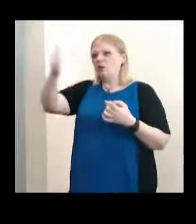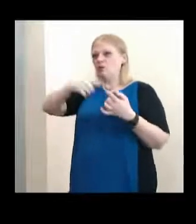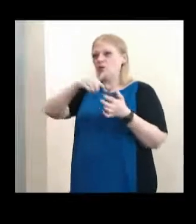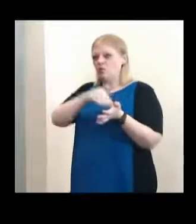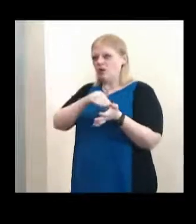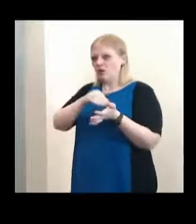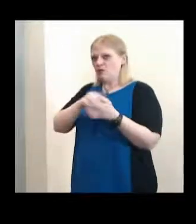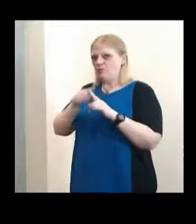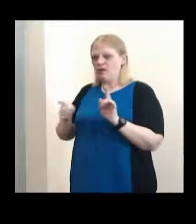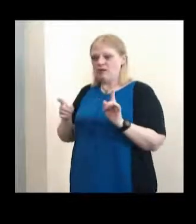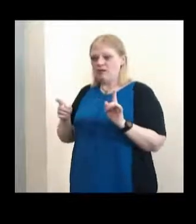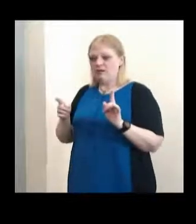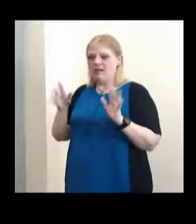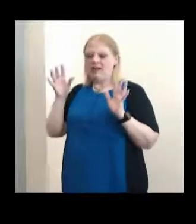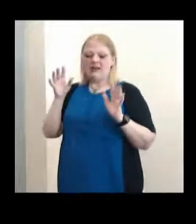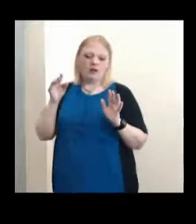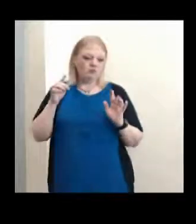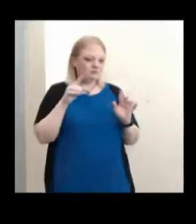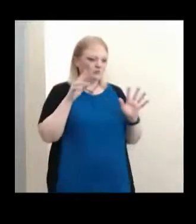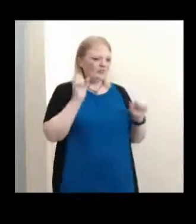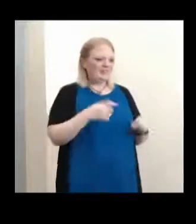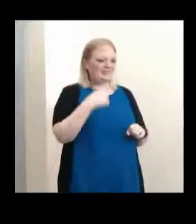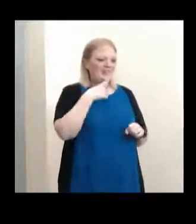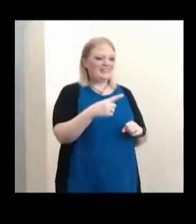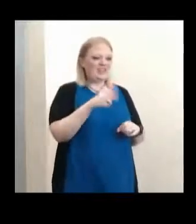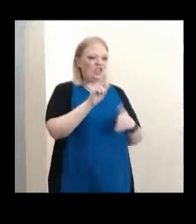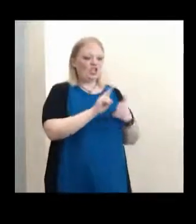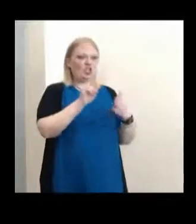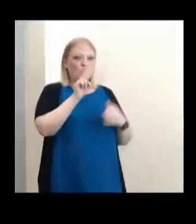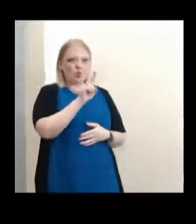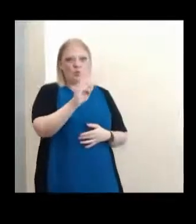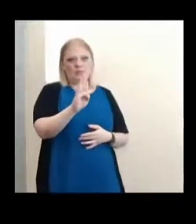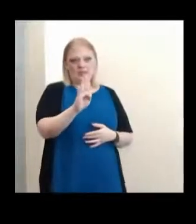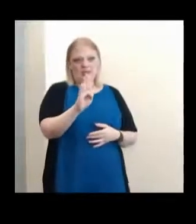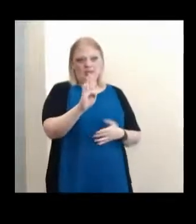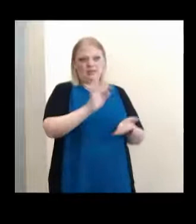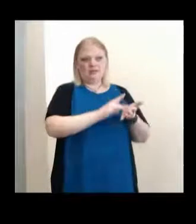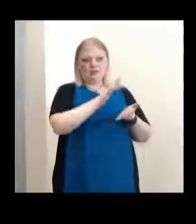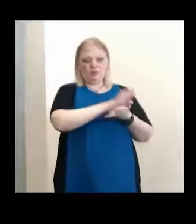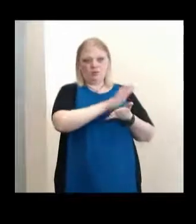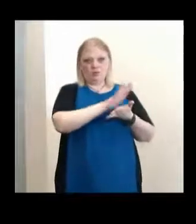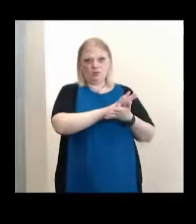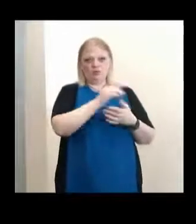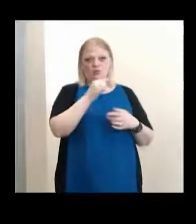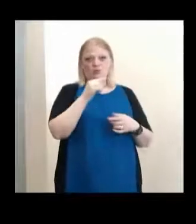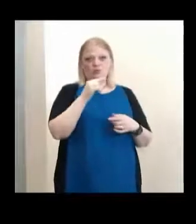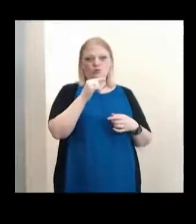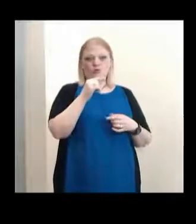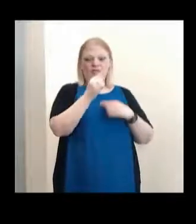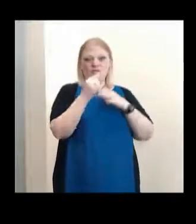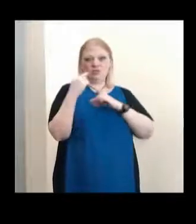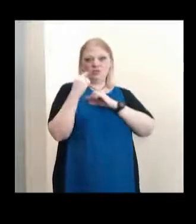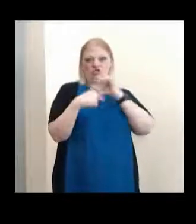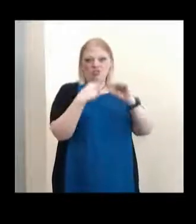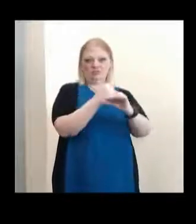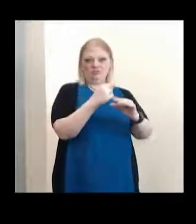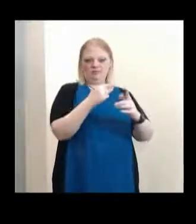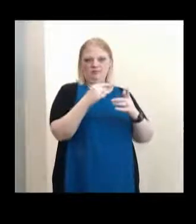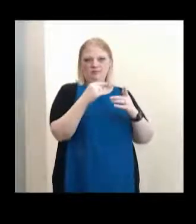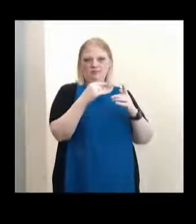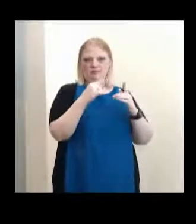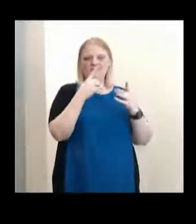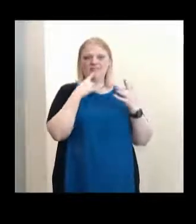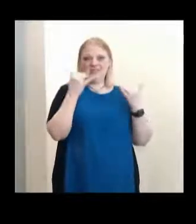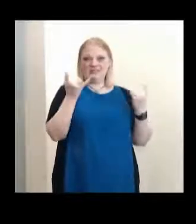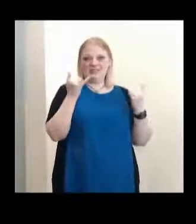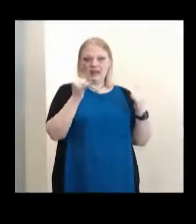Dr. Burstein, but I can note that the University of Buffalo Medical School Genomics Institute is actually testing right now samples